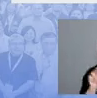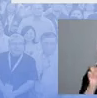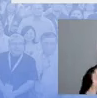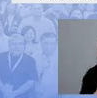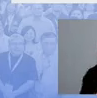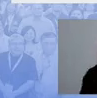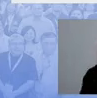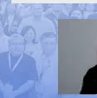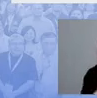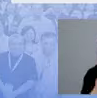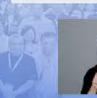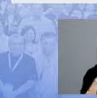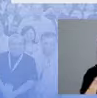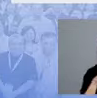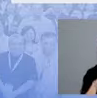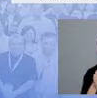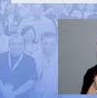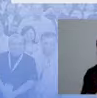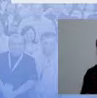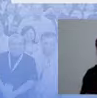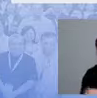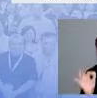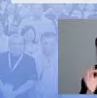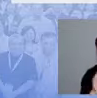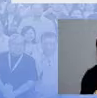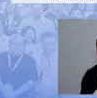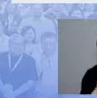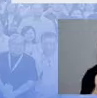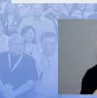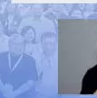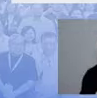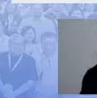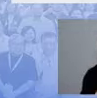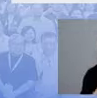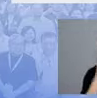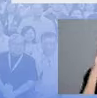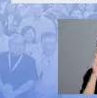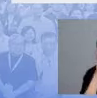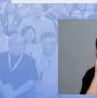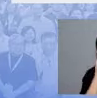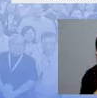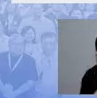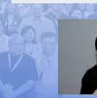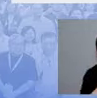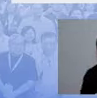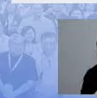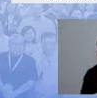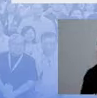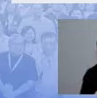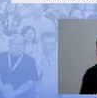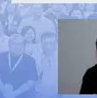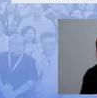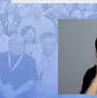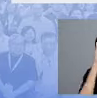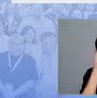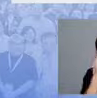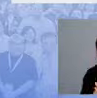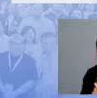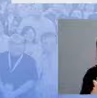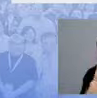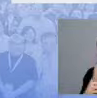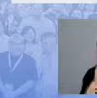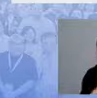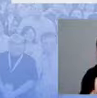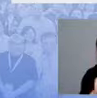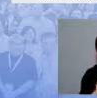is actually a part of freedom. So, which means the right for good employment, the right for income, and so on, need to be